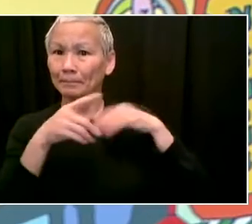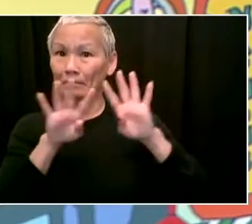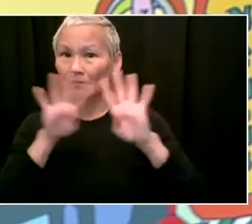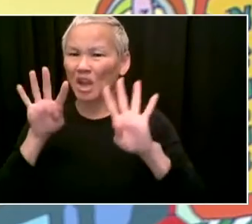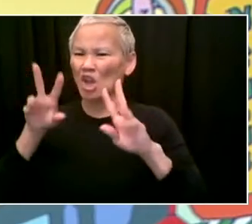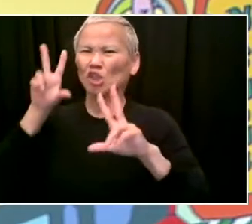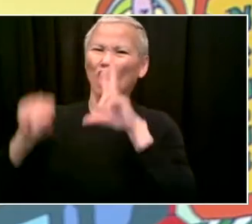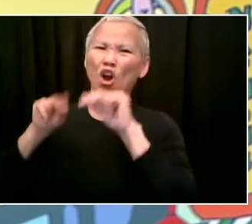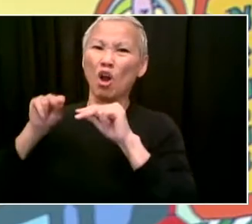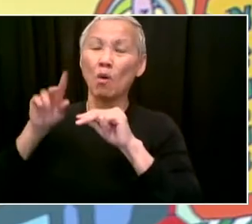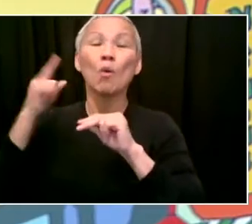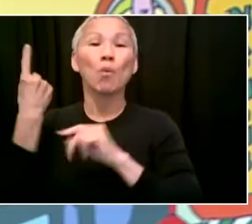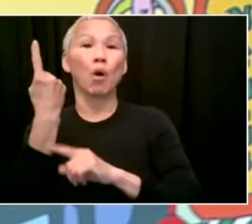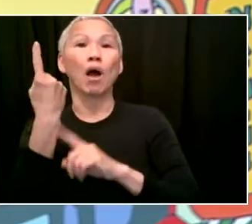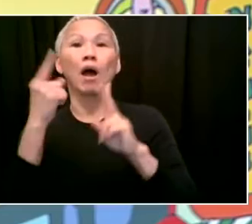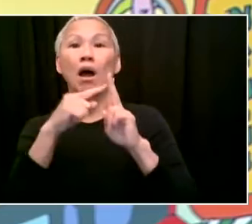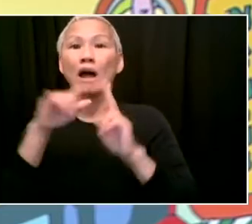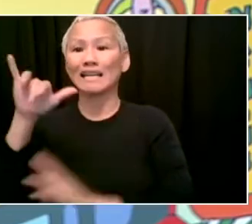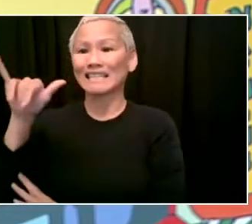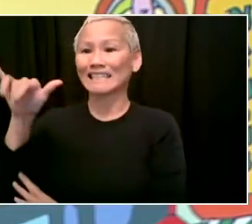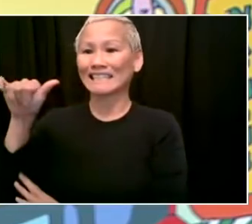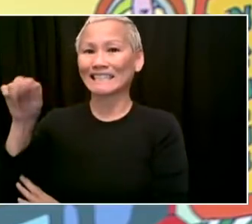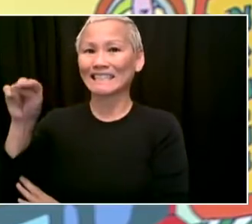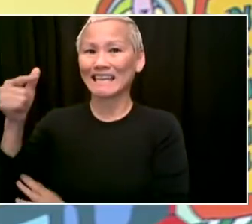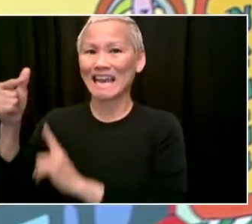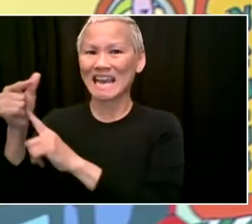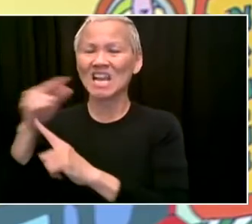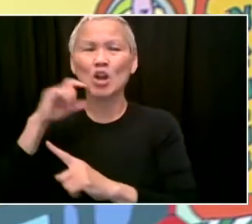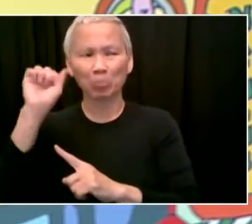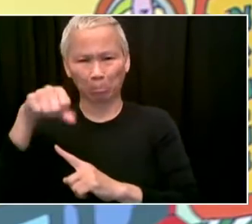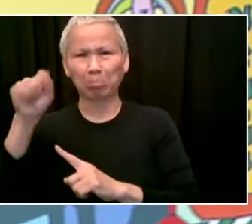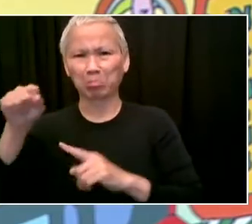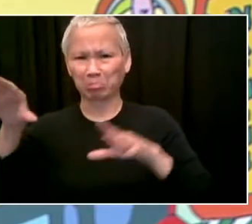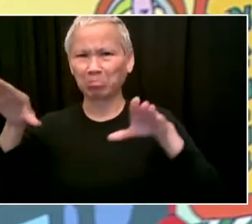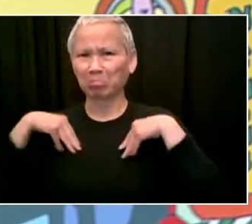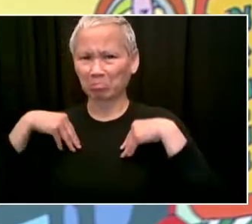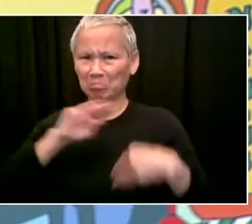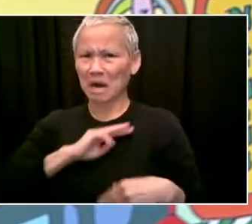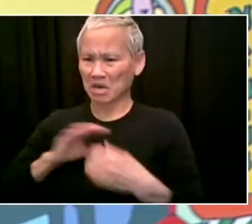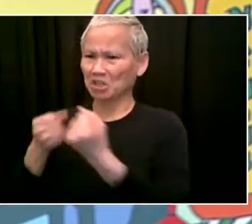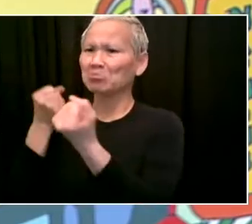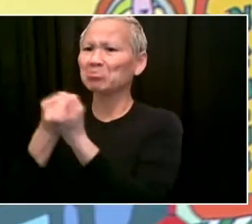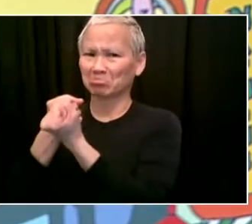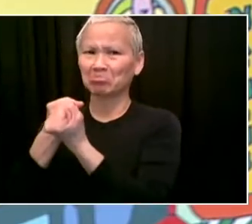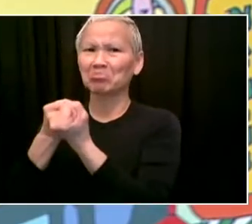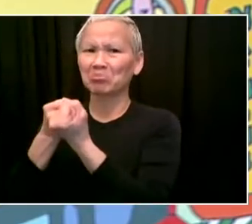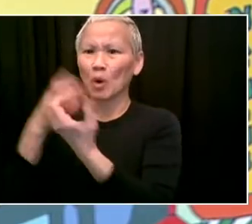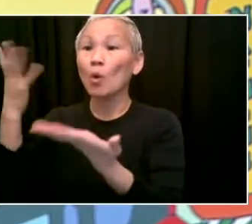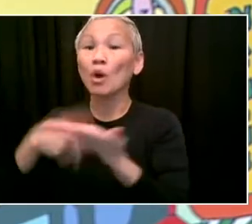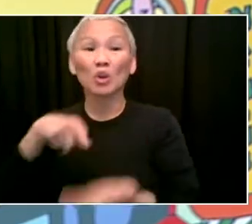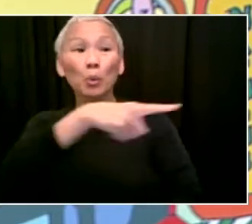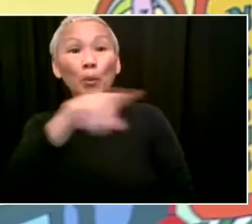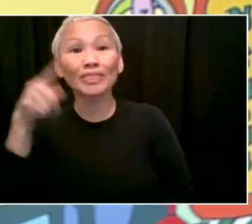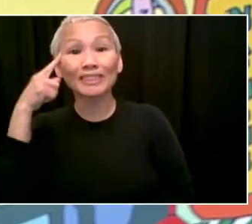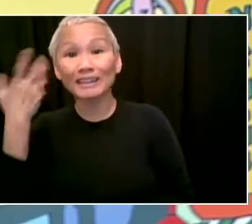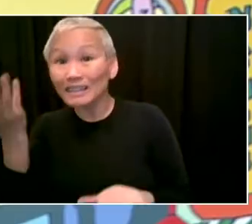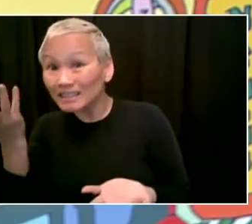people haven't. You saw him up close and personal on the presidential campaign. What do you think about him in general? Shant, look,